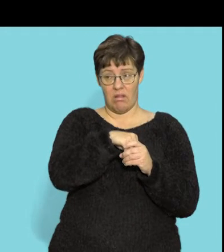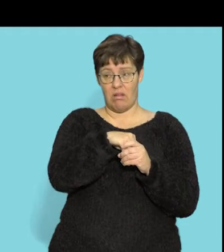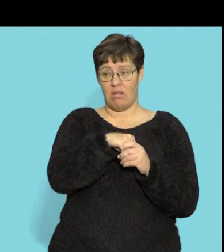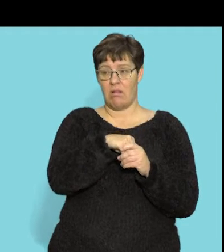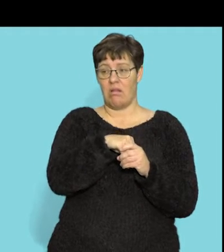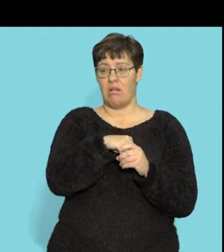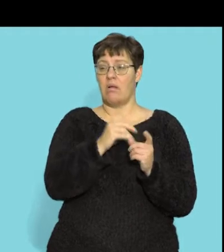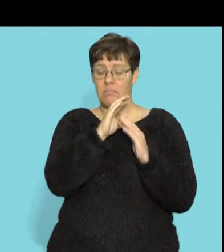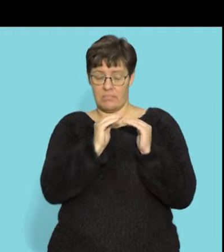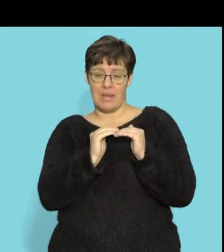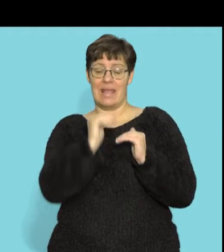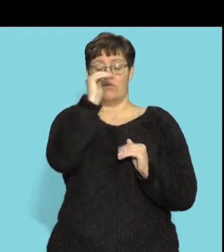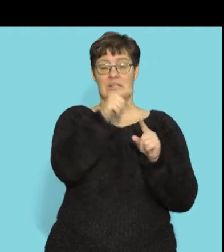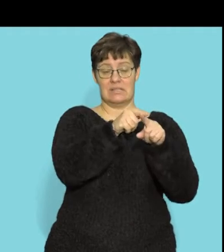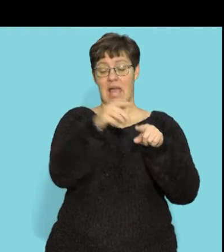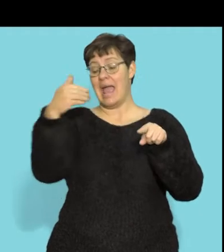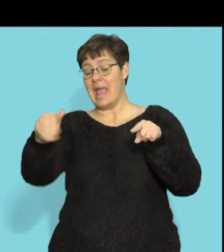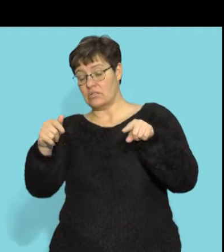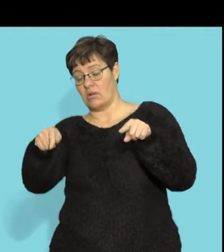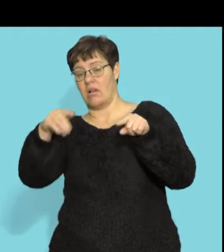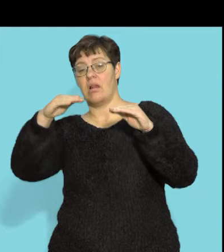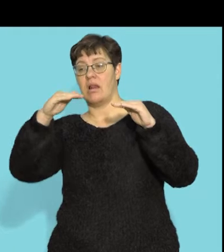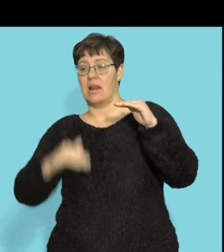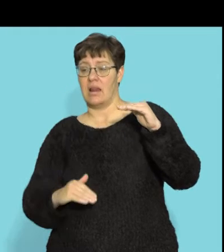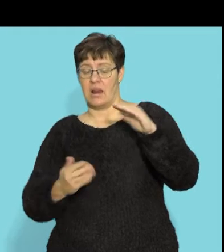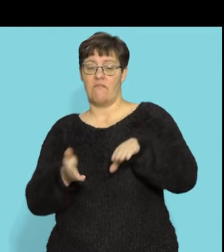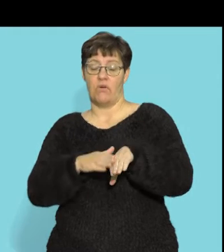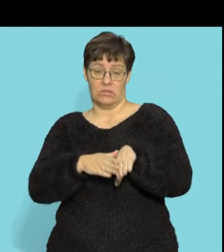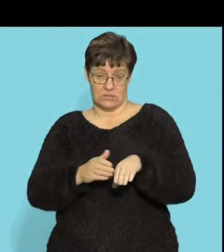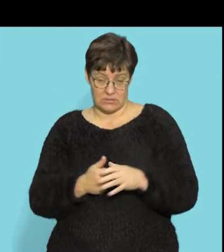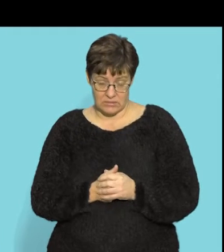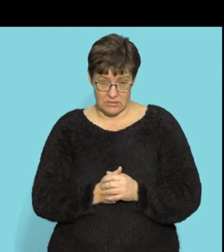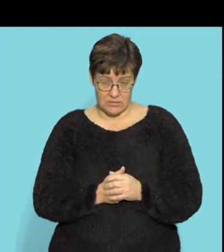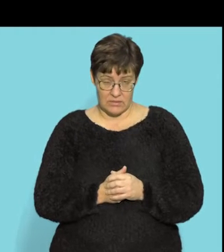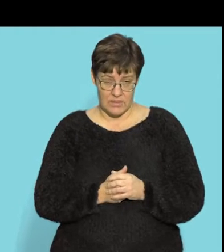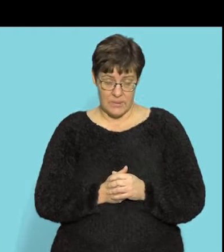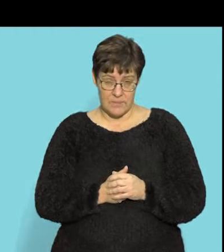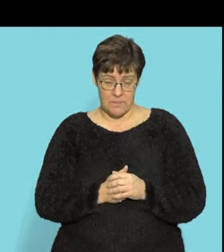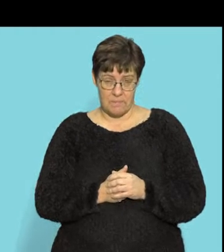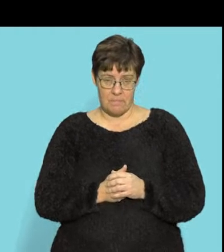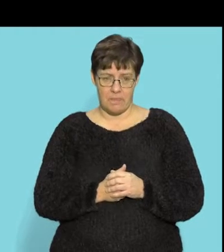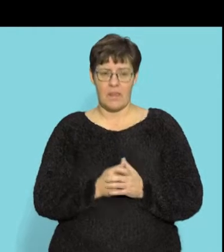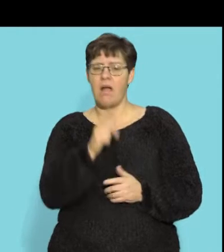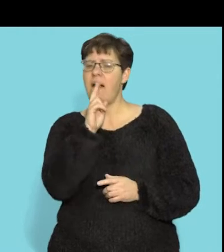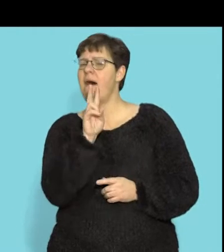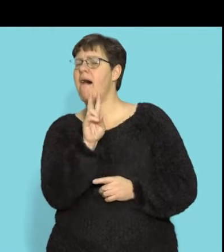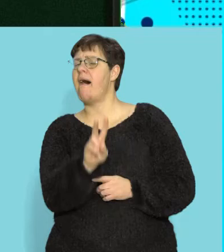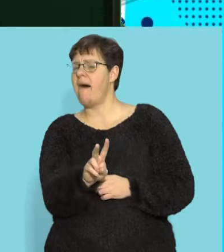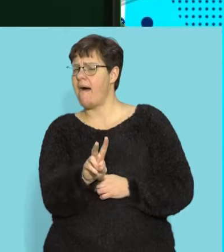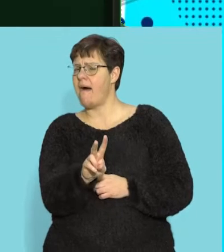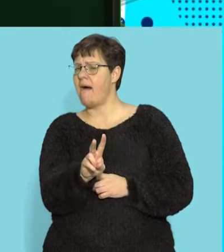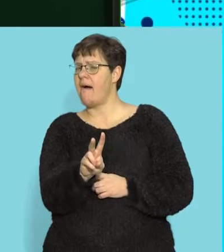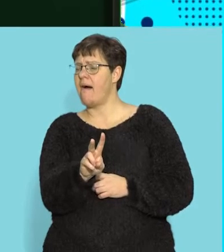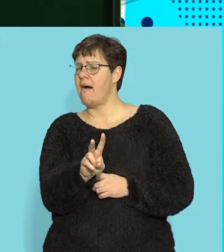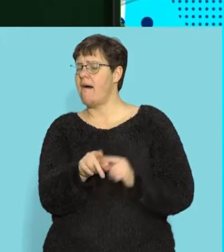will increase while the external voltage decreases. So I think we get to a certain point where we appreciate that